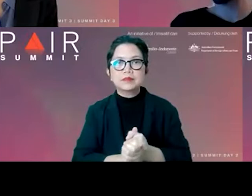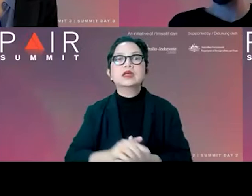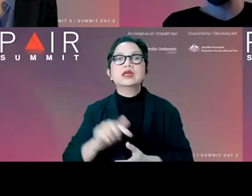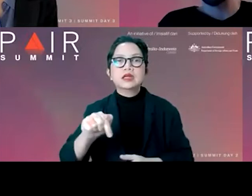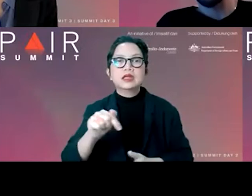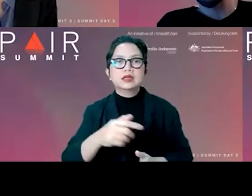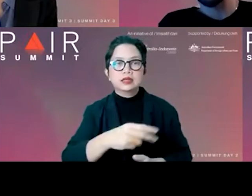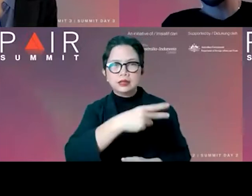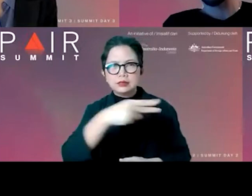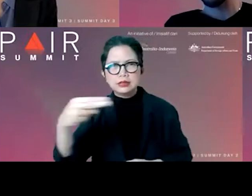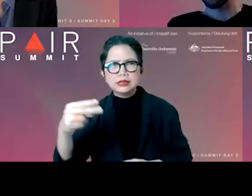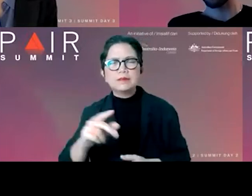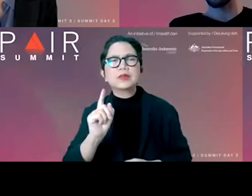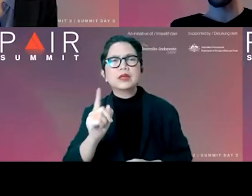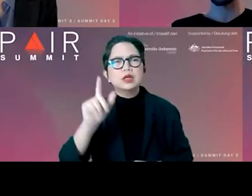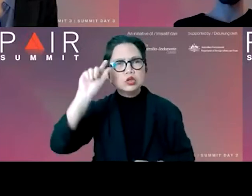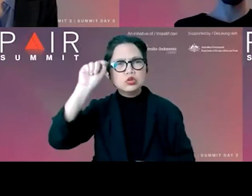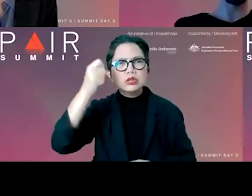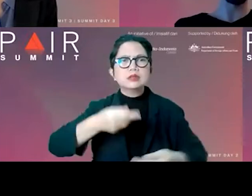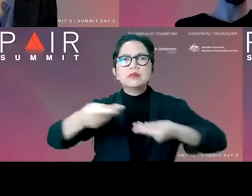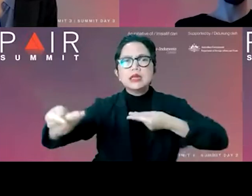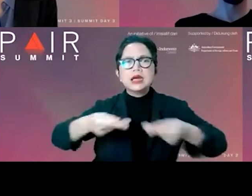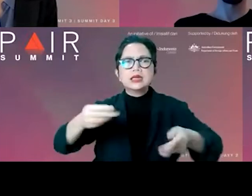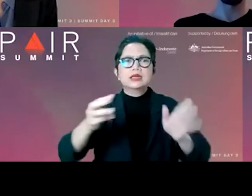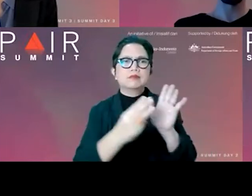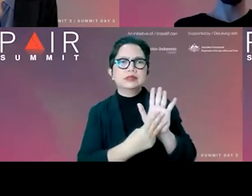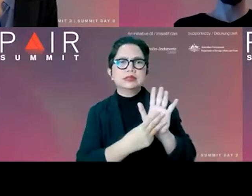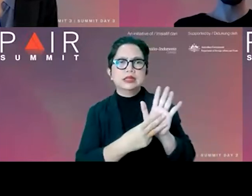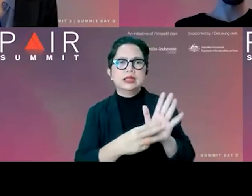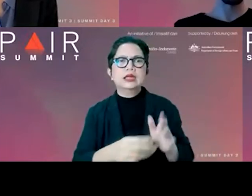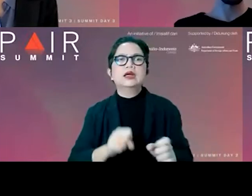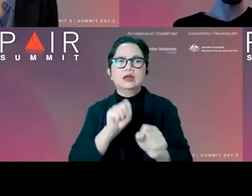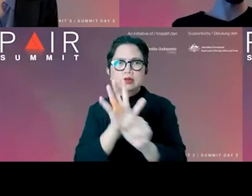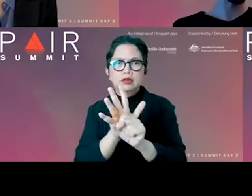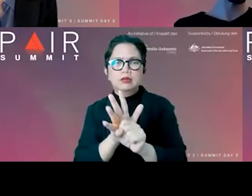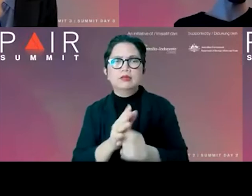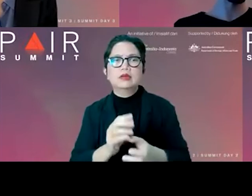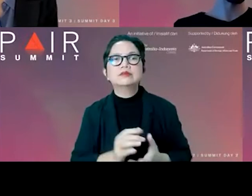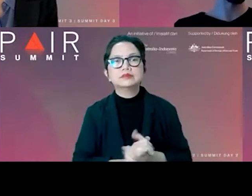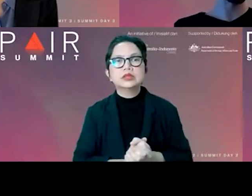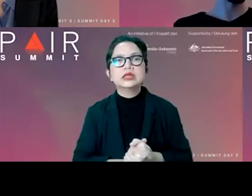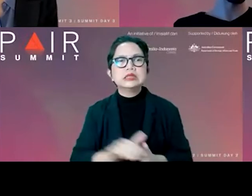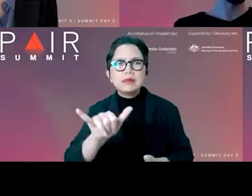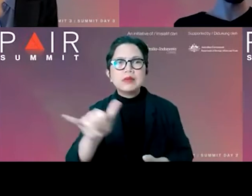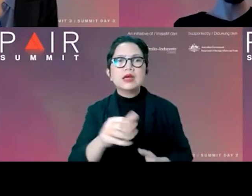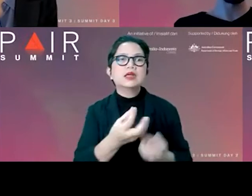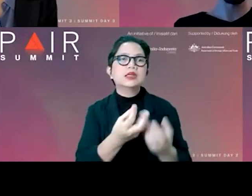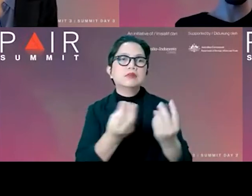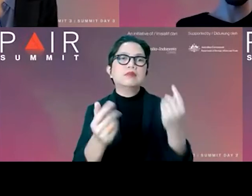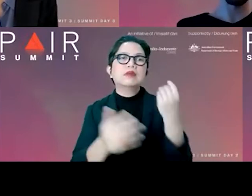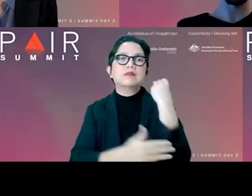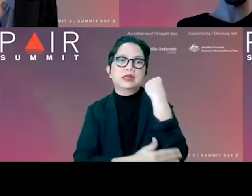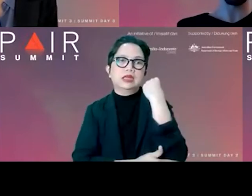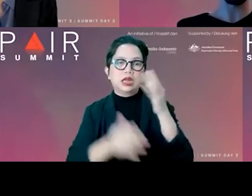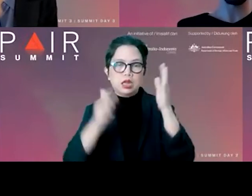pandemic, with the exception several countries, especially East Asia countries, that have had a pandemic response protocol as well in